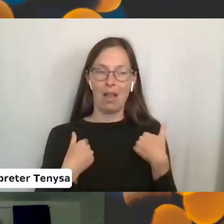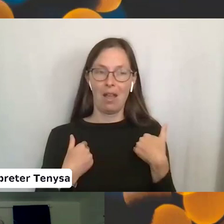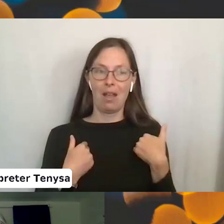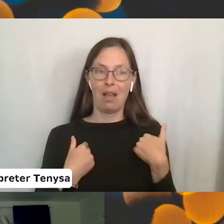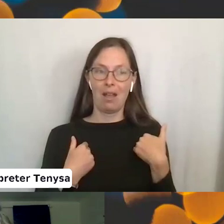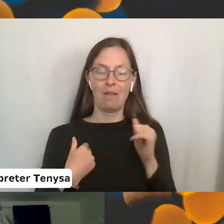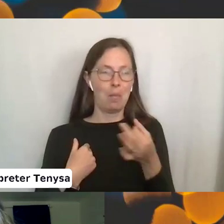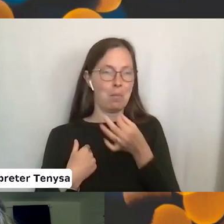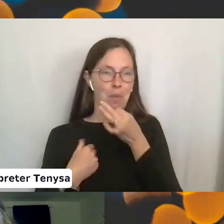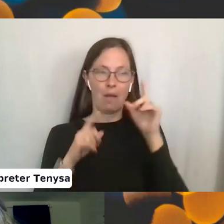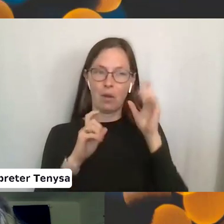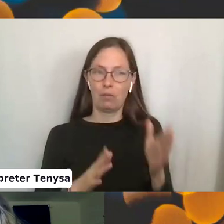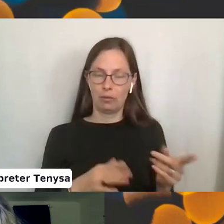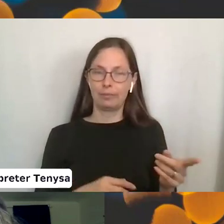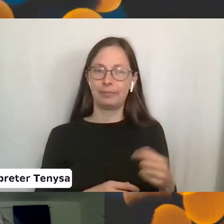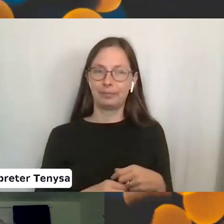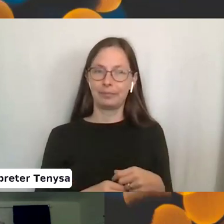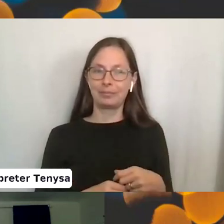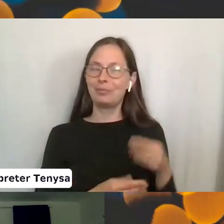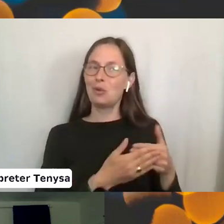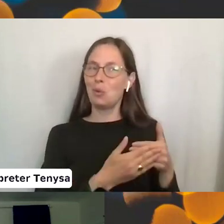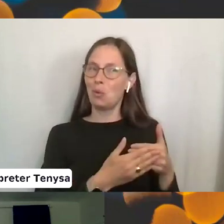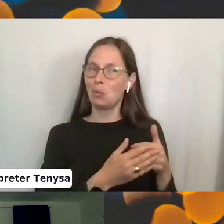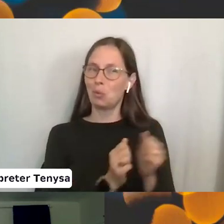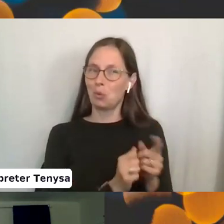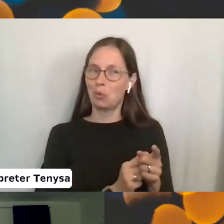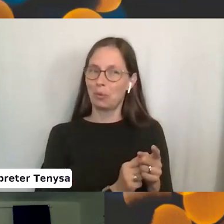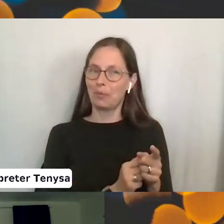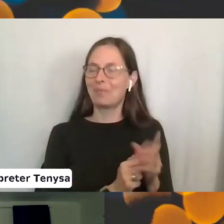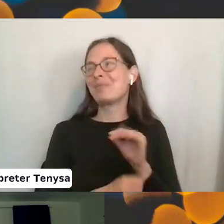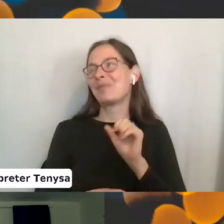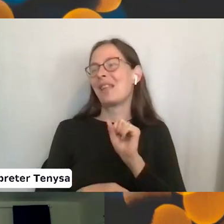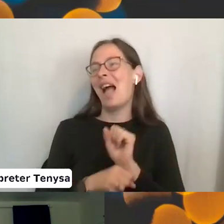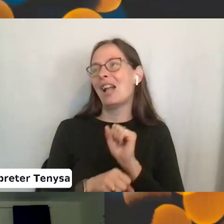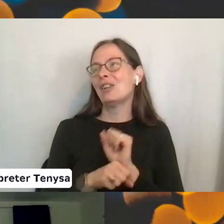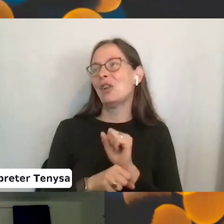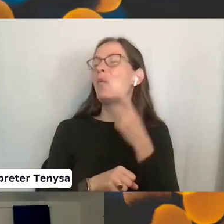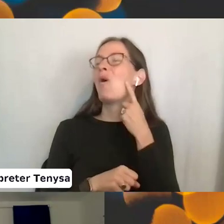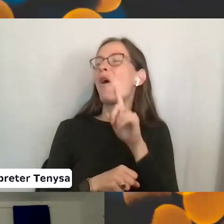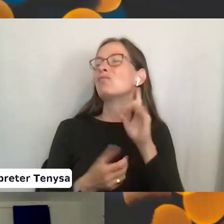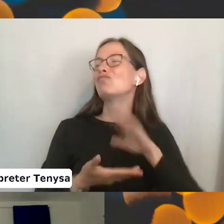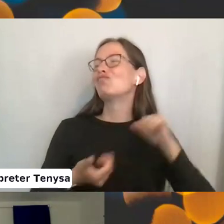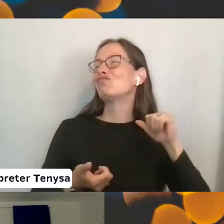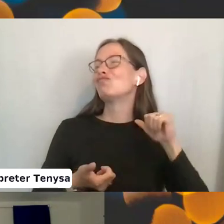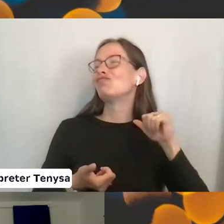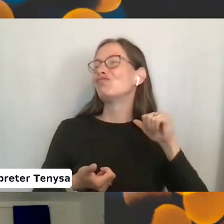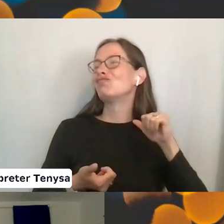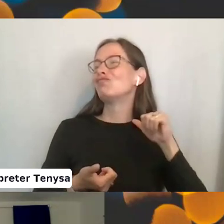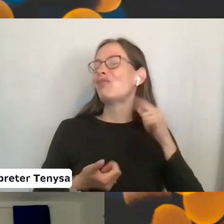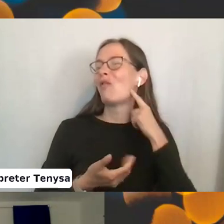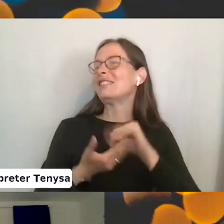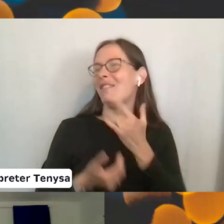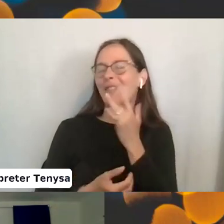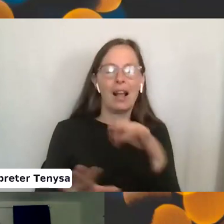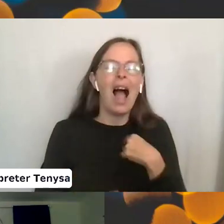headshot photographer, very close to you. And he works for Sexual Favors. That's nice. I'm married